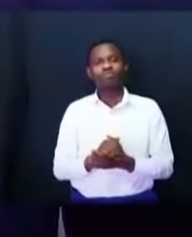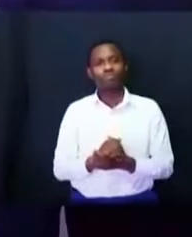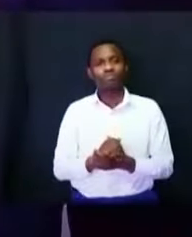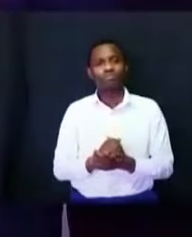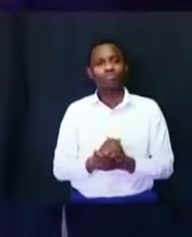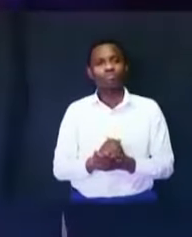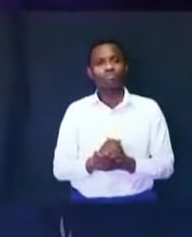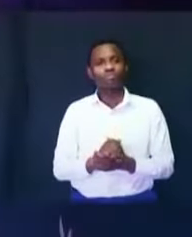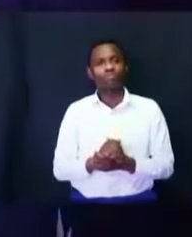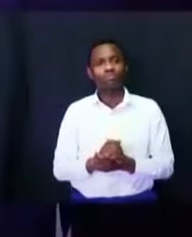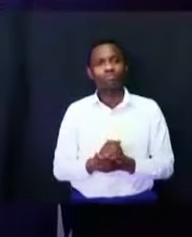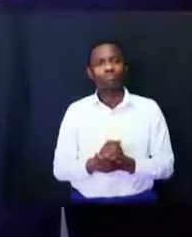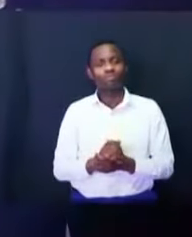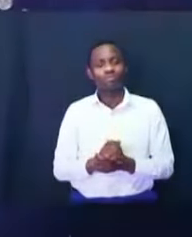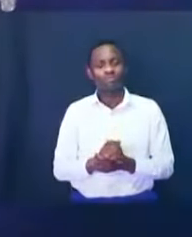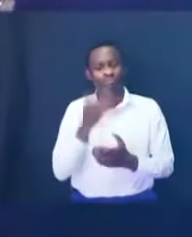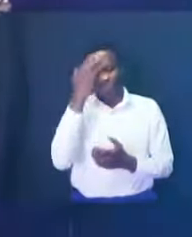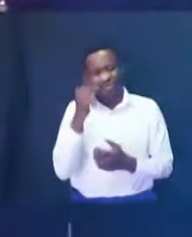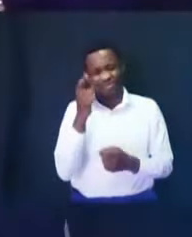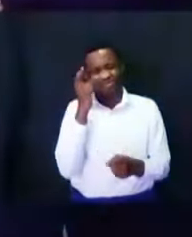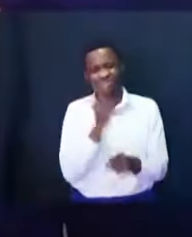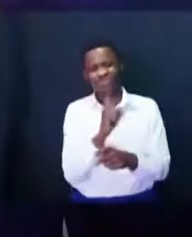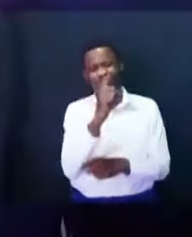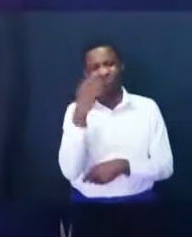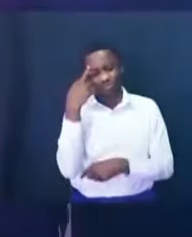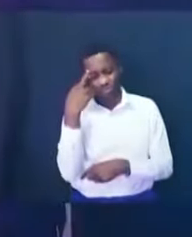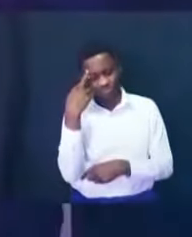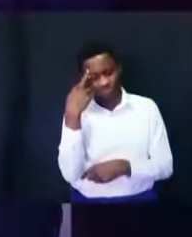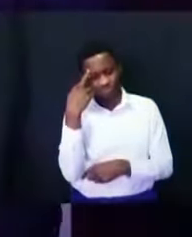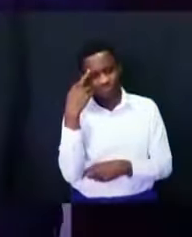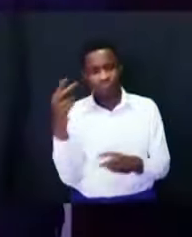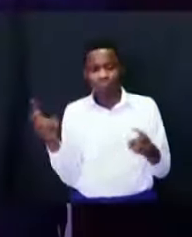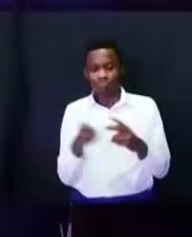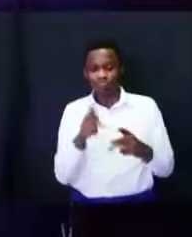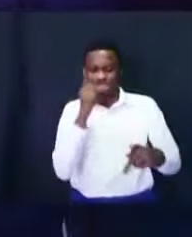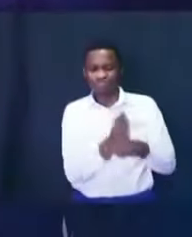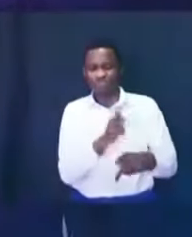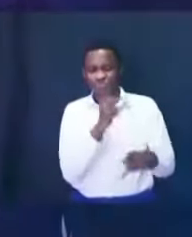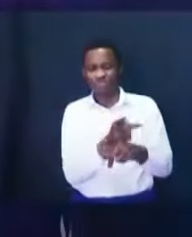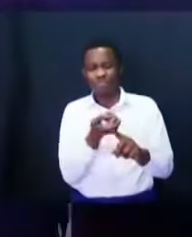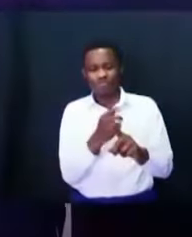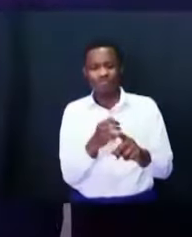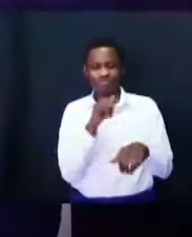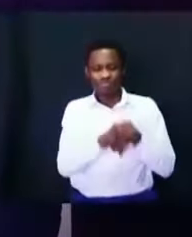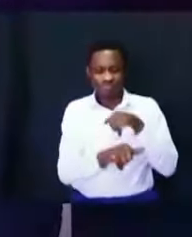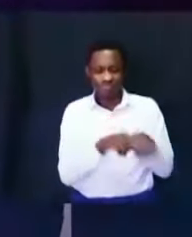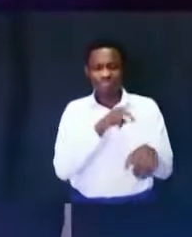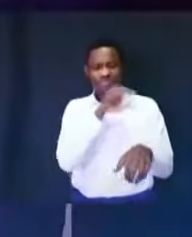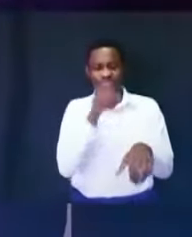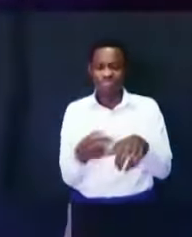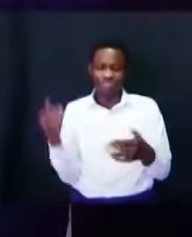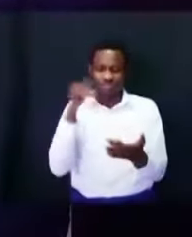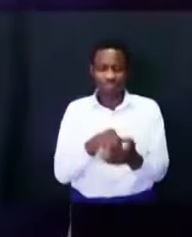him for just one reason to keep him from deceiving the Nations anymore